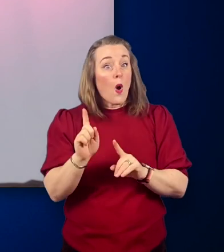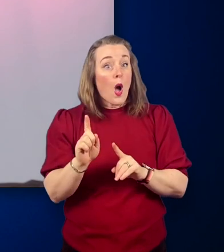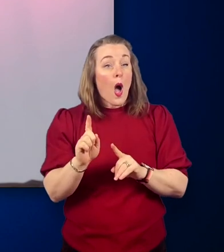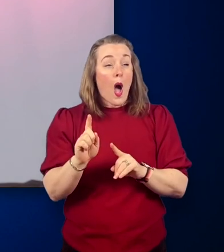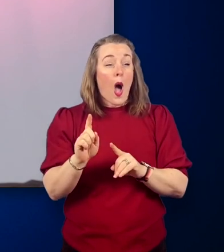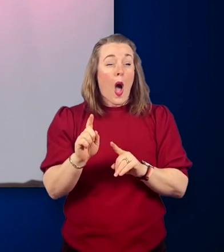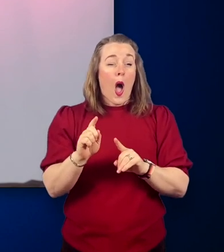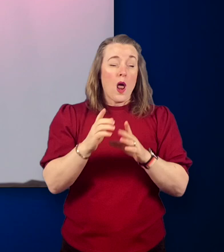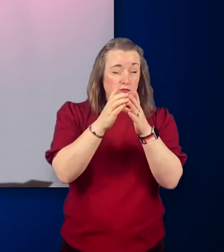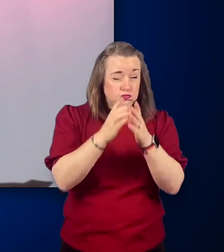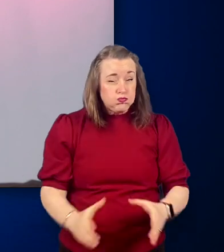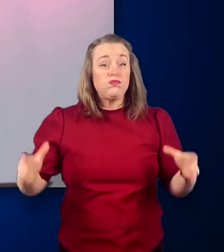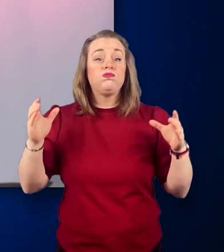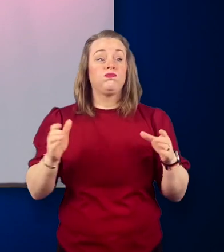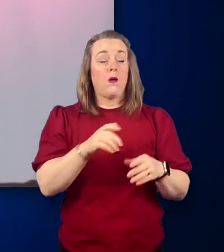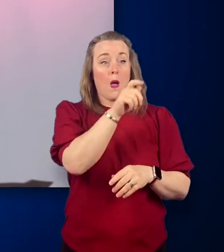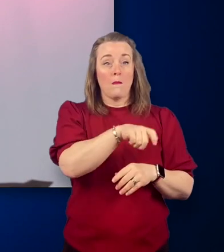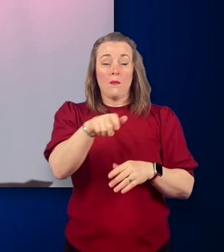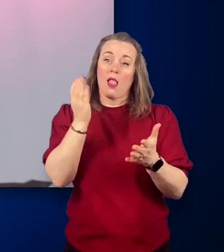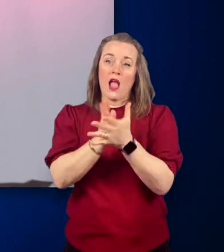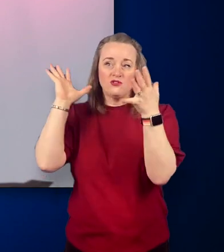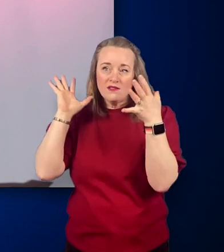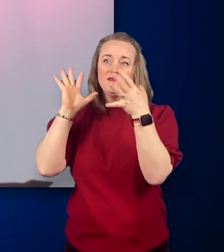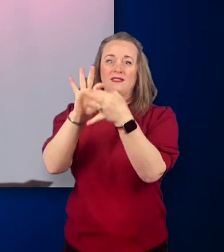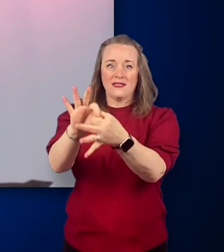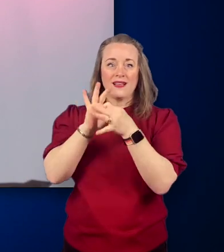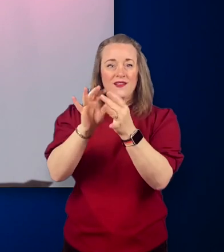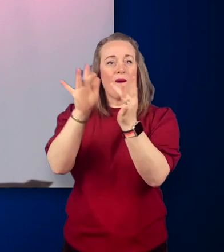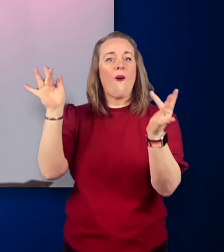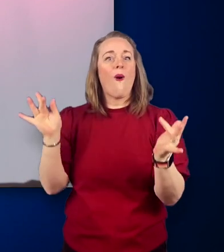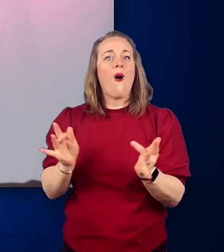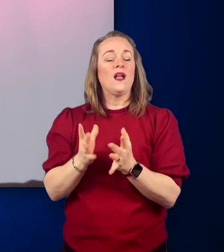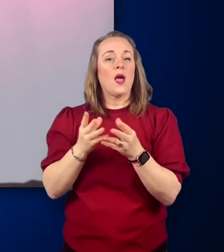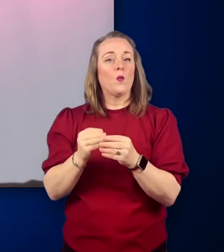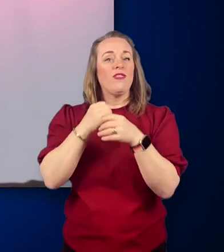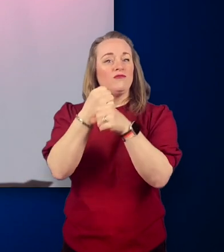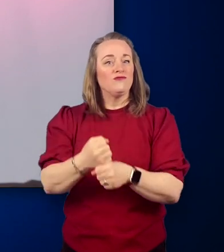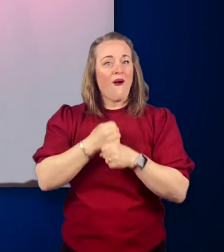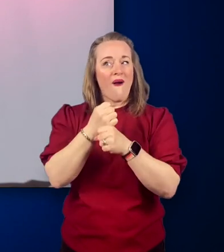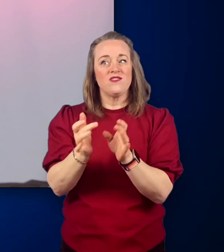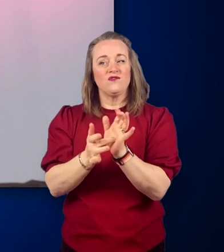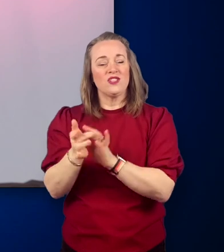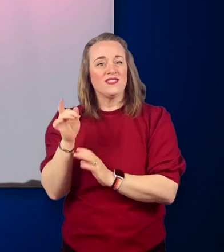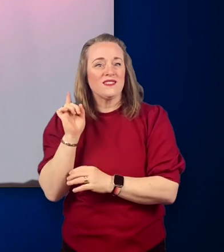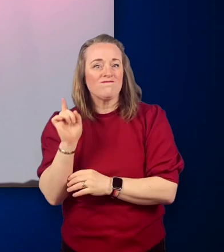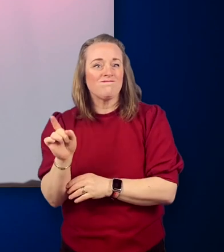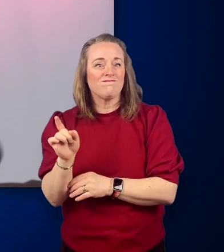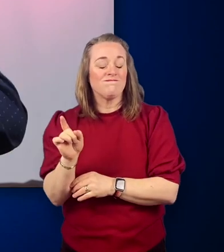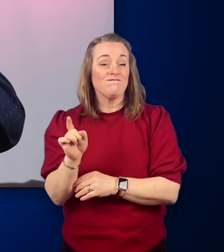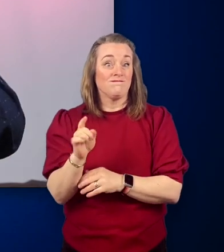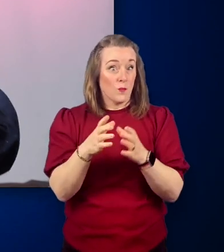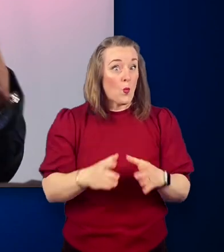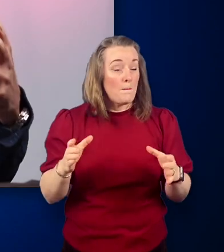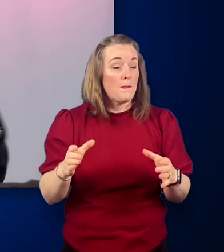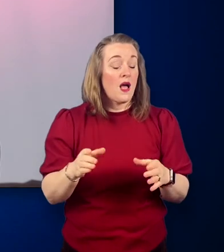in people connecting online with the Church of Jesus Christ. And there's been a massive increase. Just